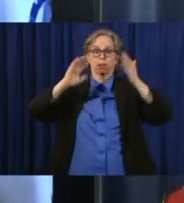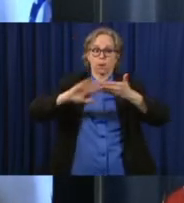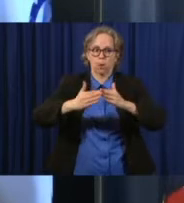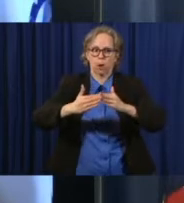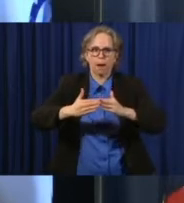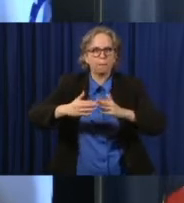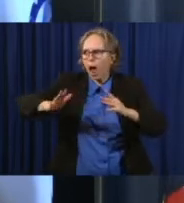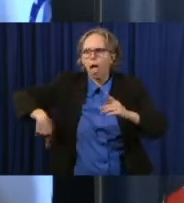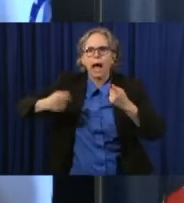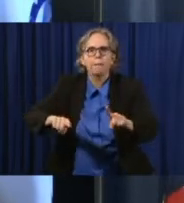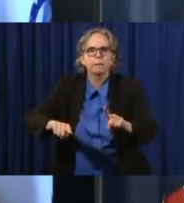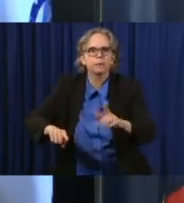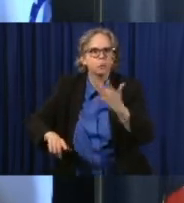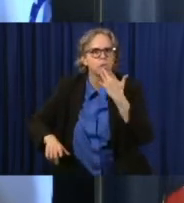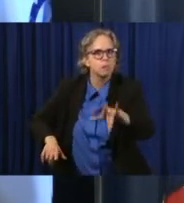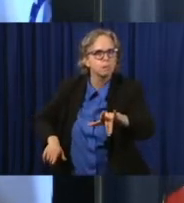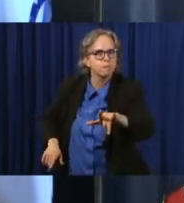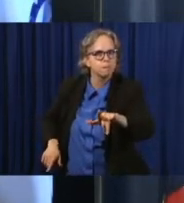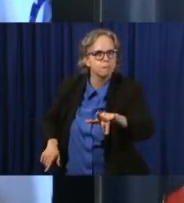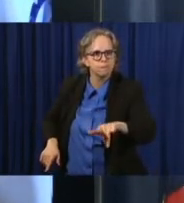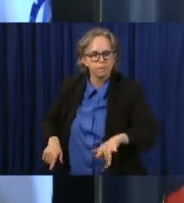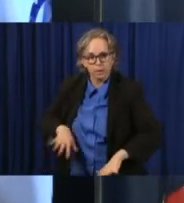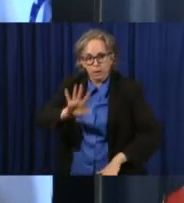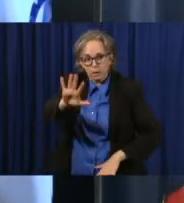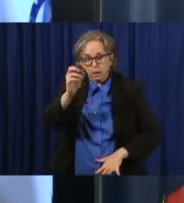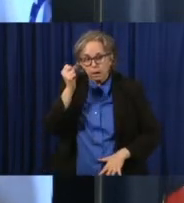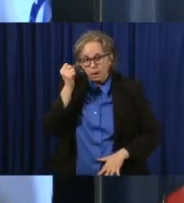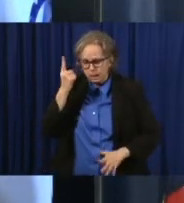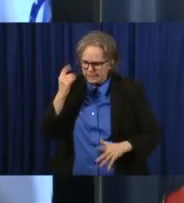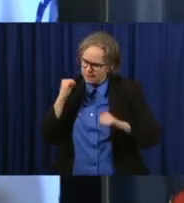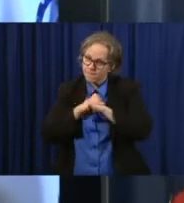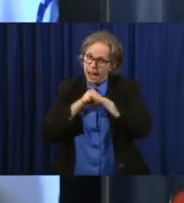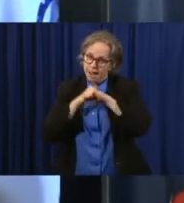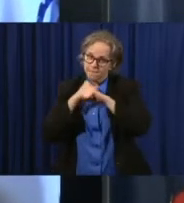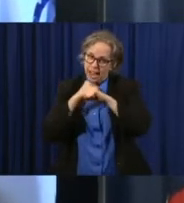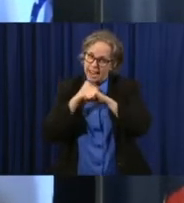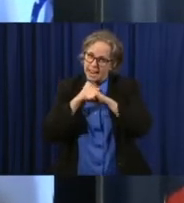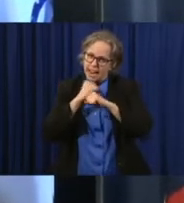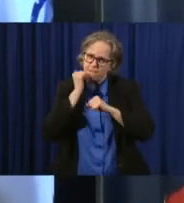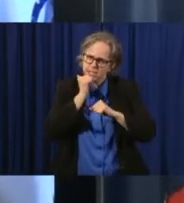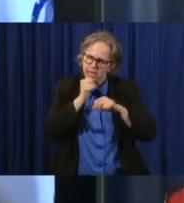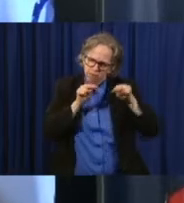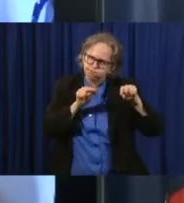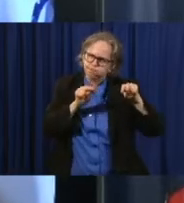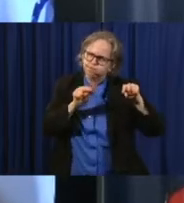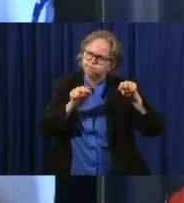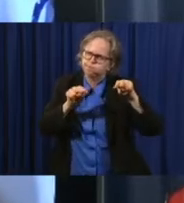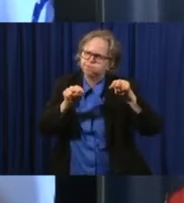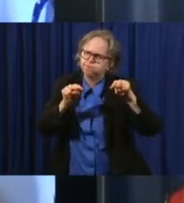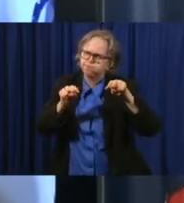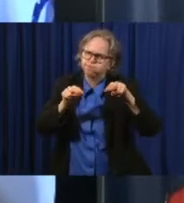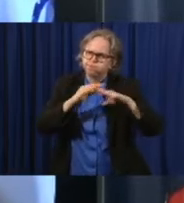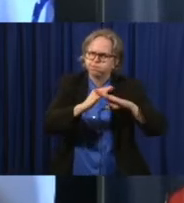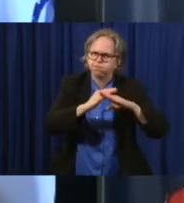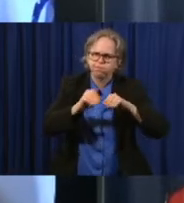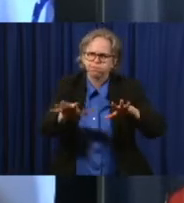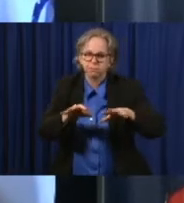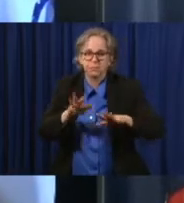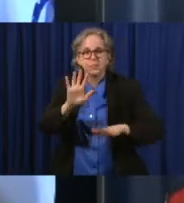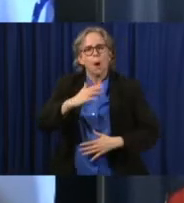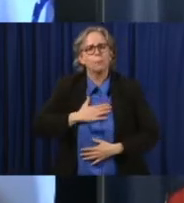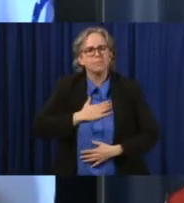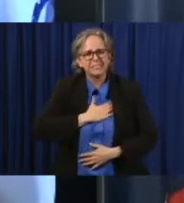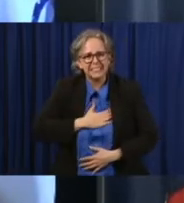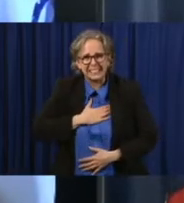We really will continue to fight every day, but just understand that a prison system is not a place when